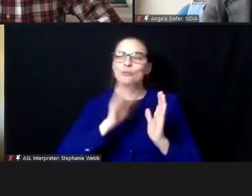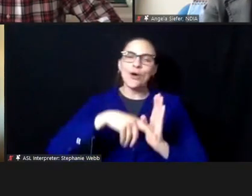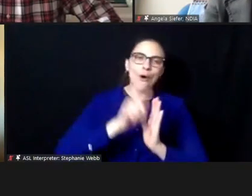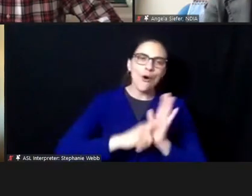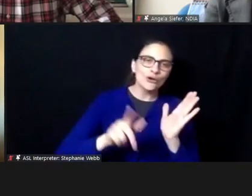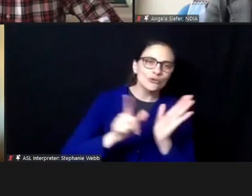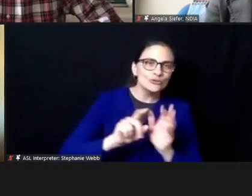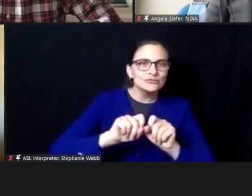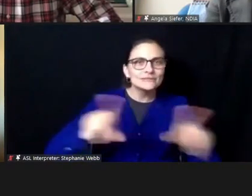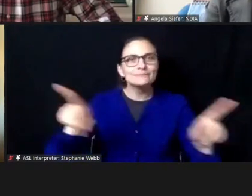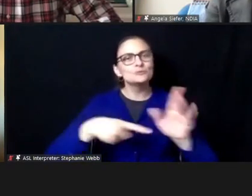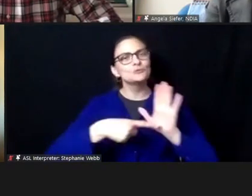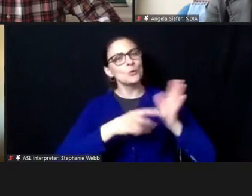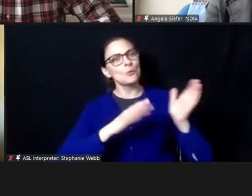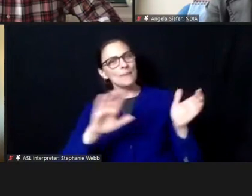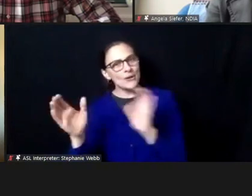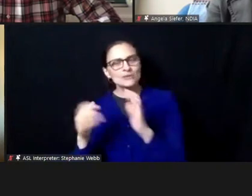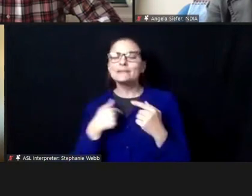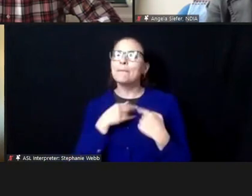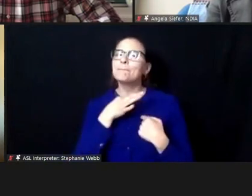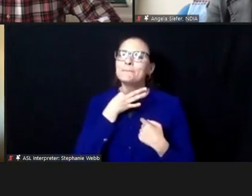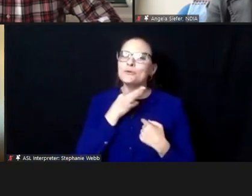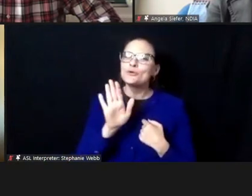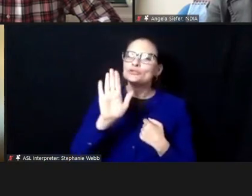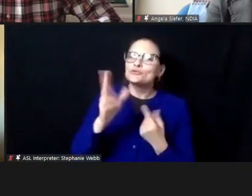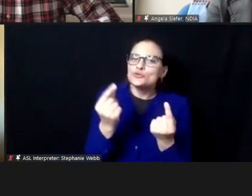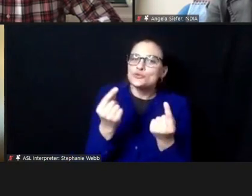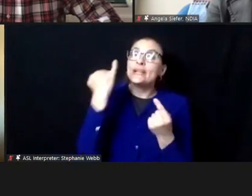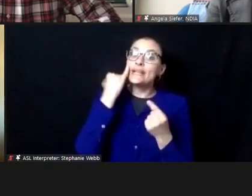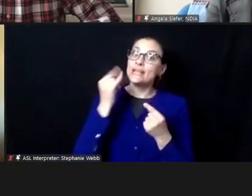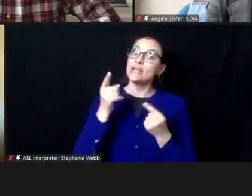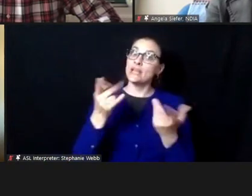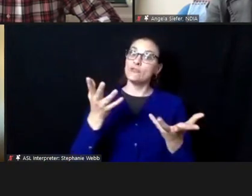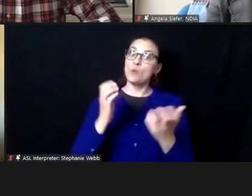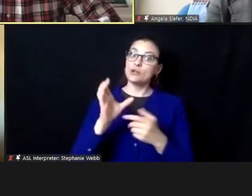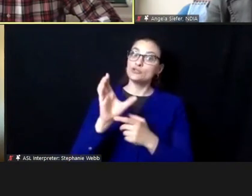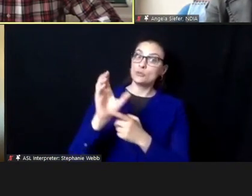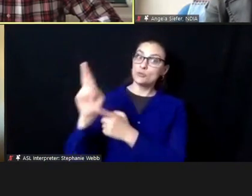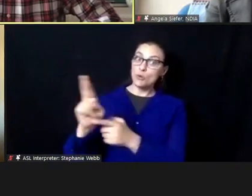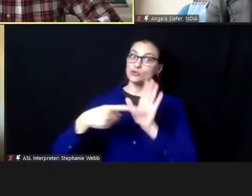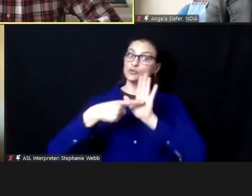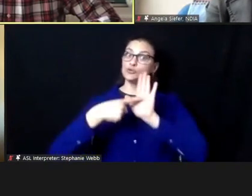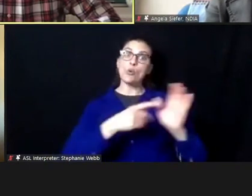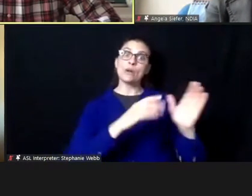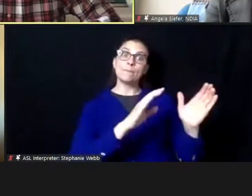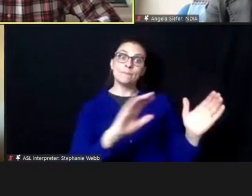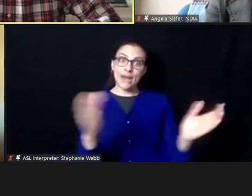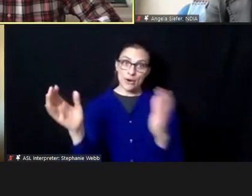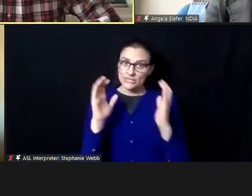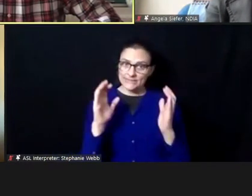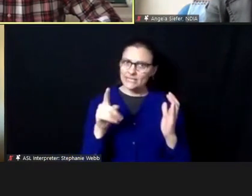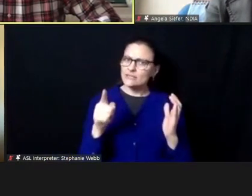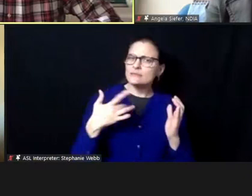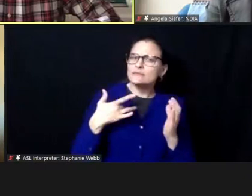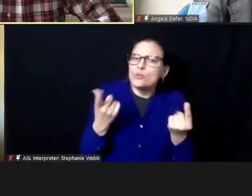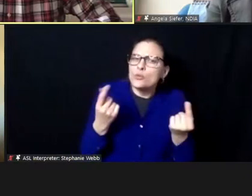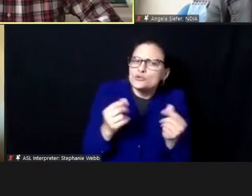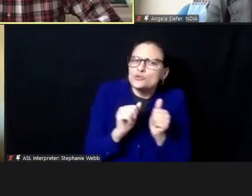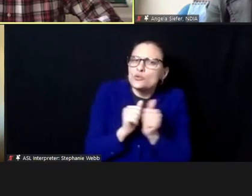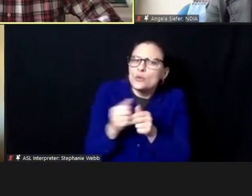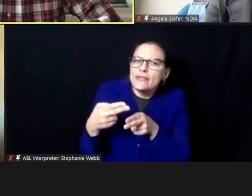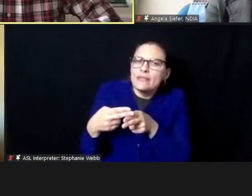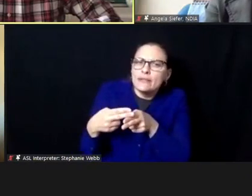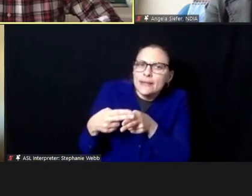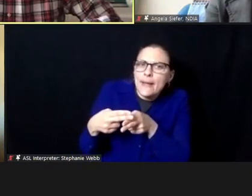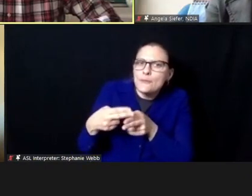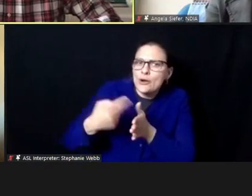introductory pricing when you're putting out a comparison piece for? That's a great question. And I agree with Angela